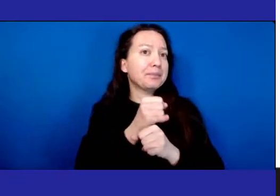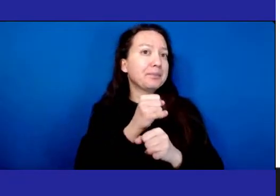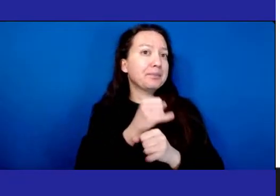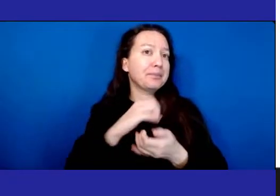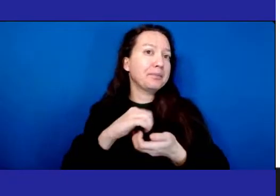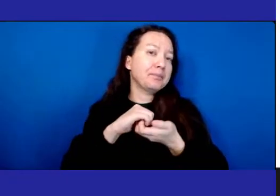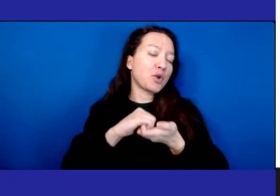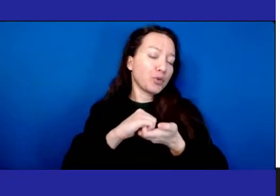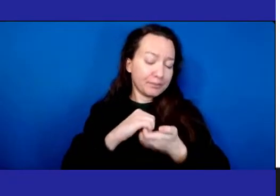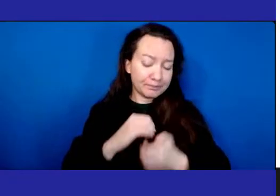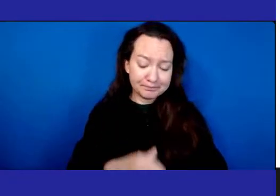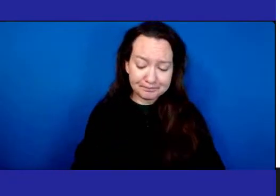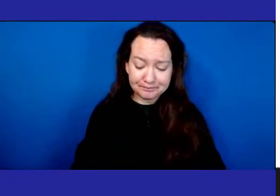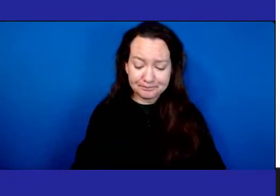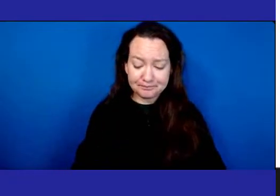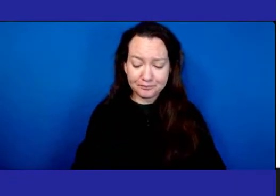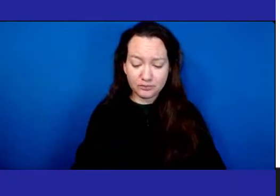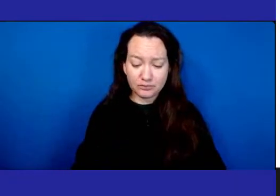partner with.